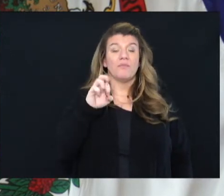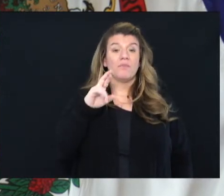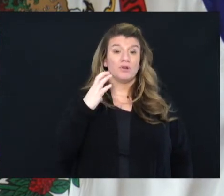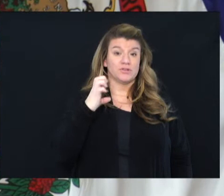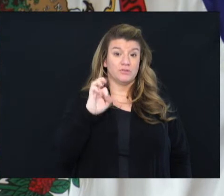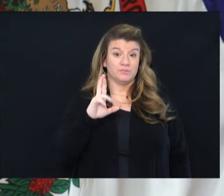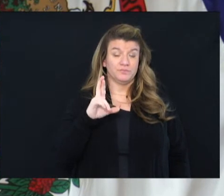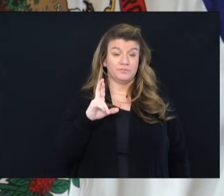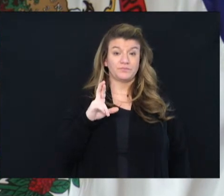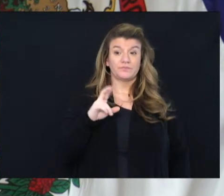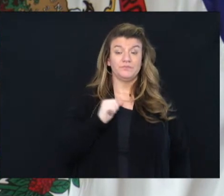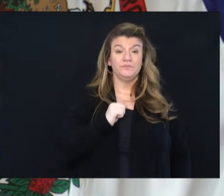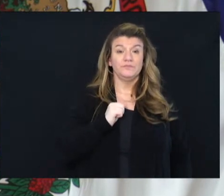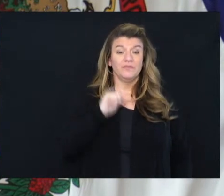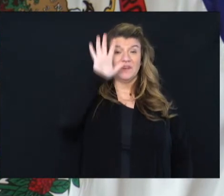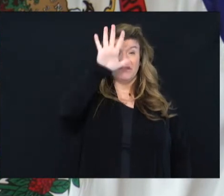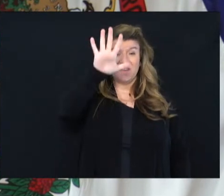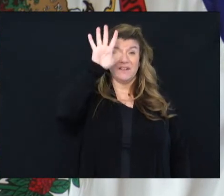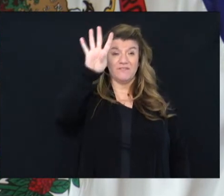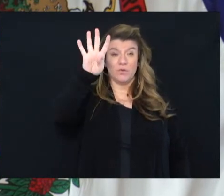County. The